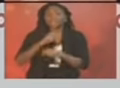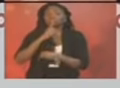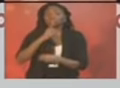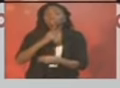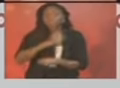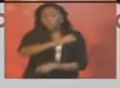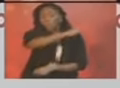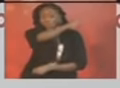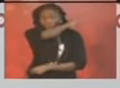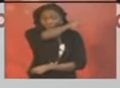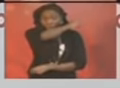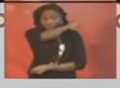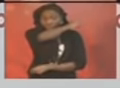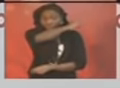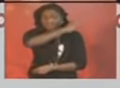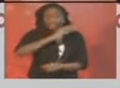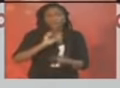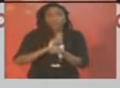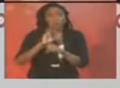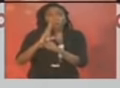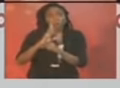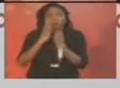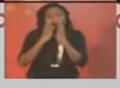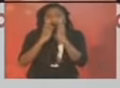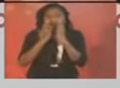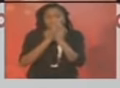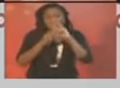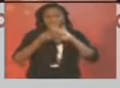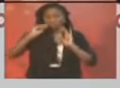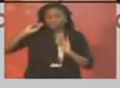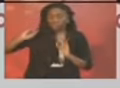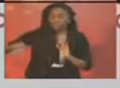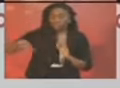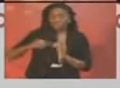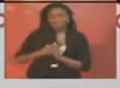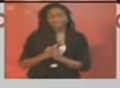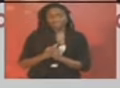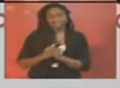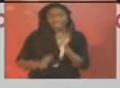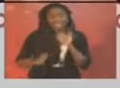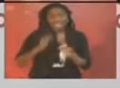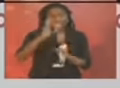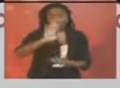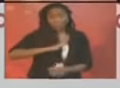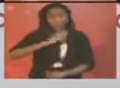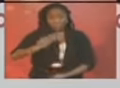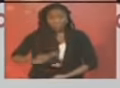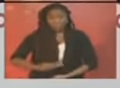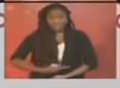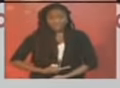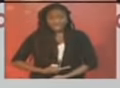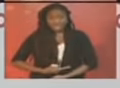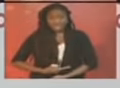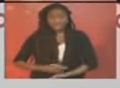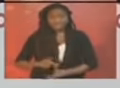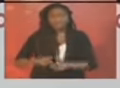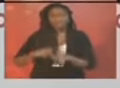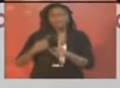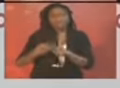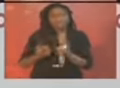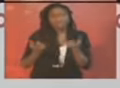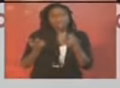cough hygiene. Now, if you are unwell and you're pregnant, if you have symptoms suggesting of infection, if you have a